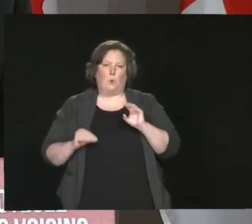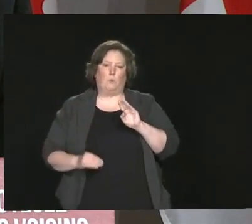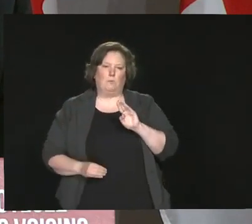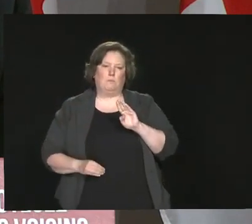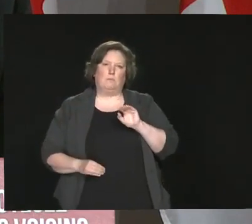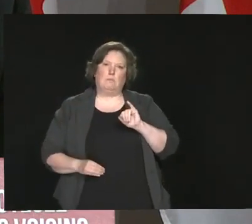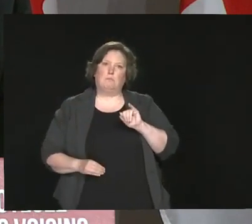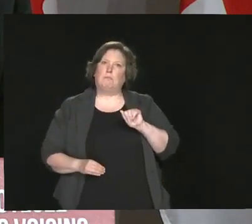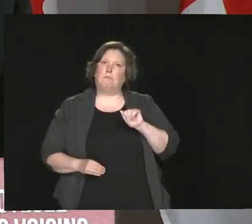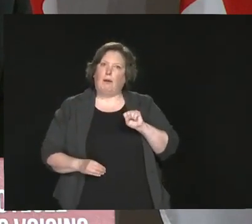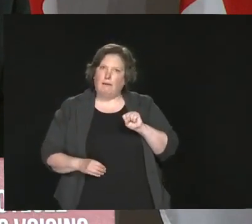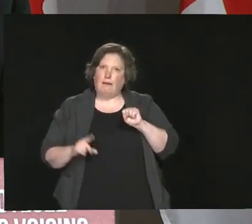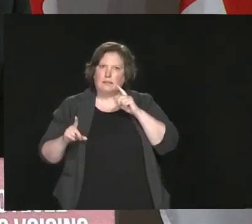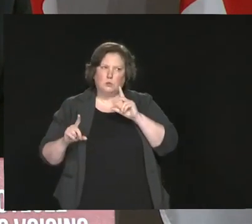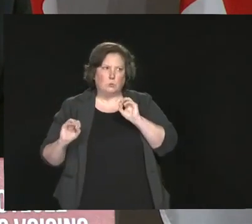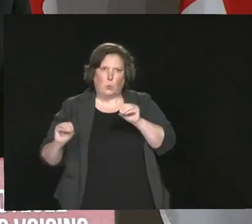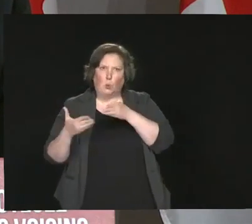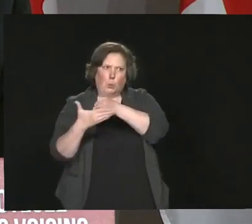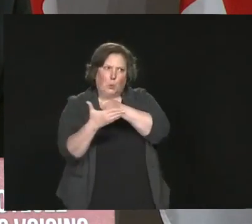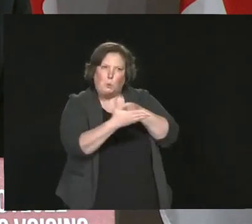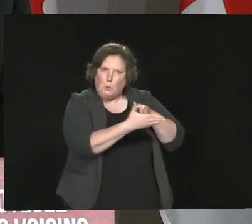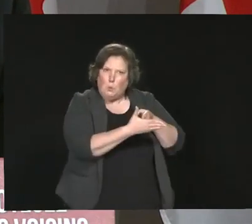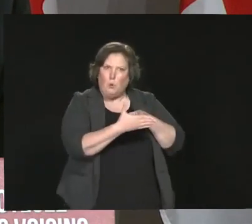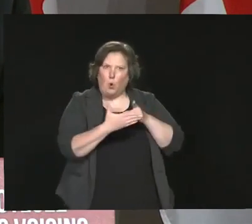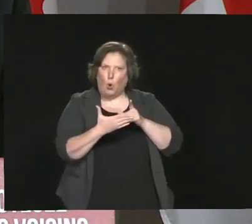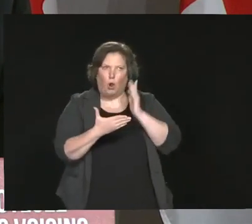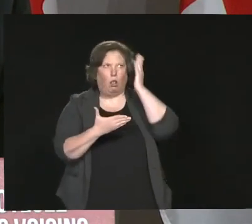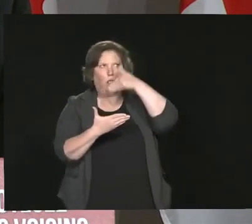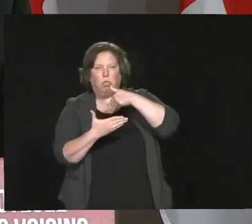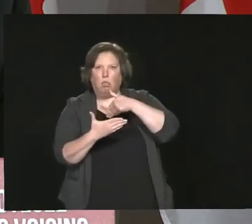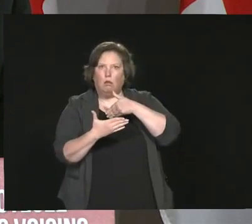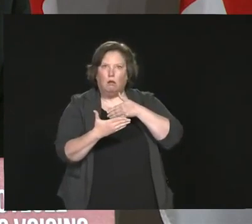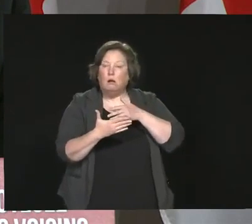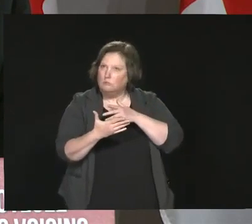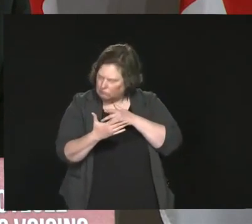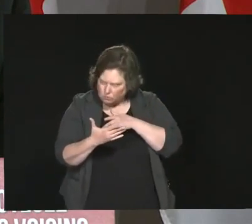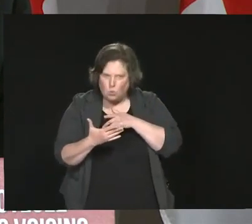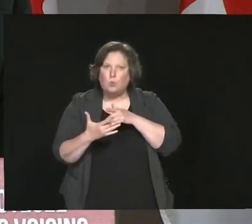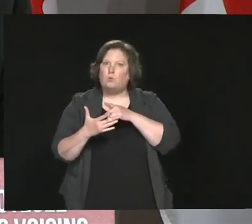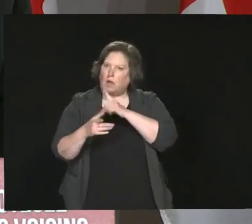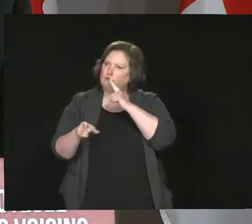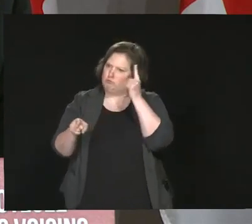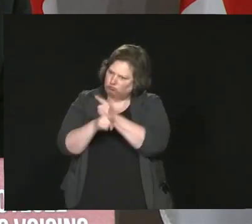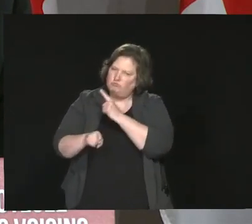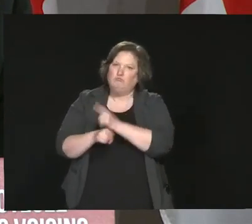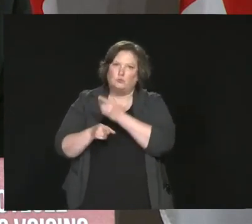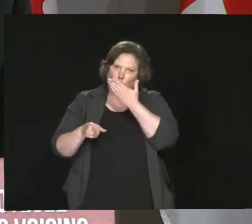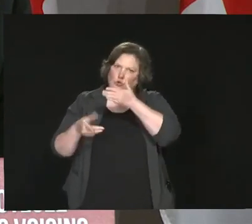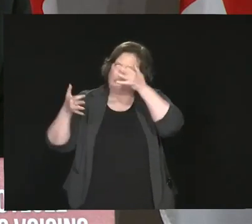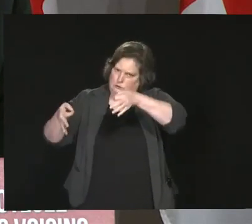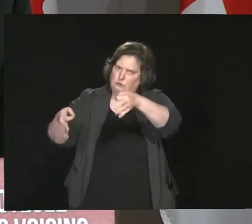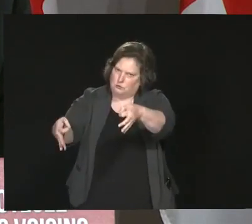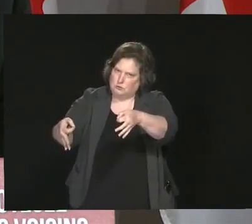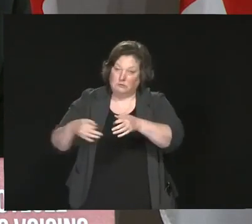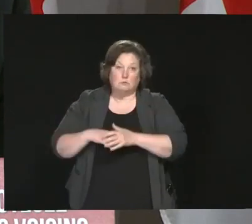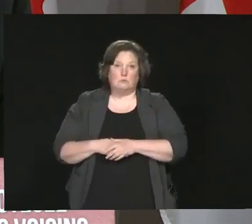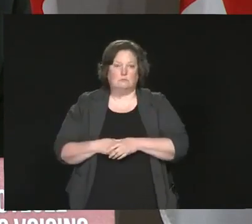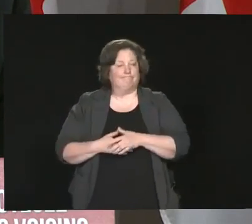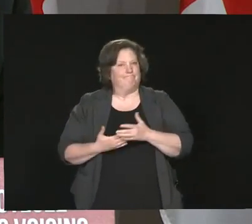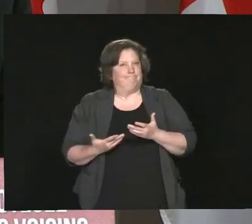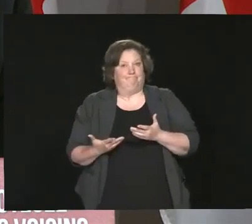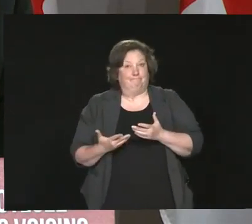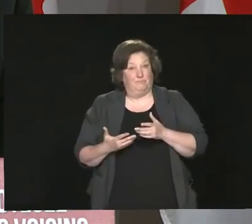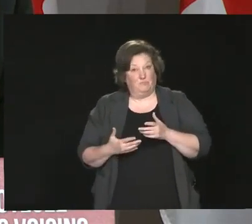I do not in any time accept the